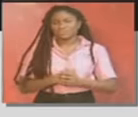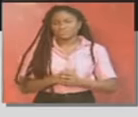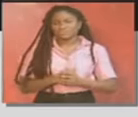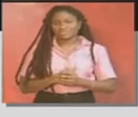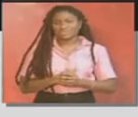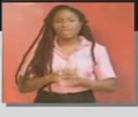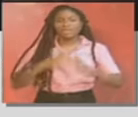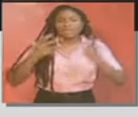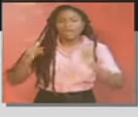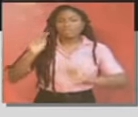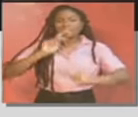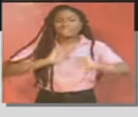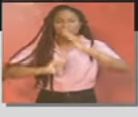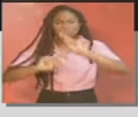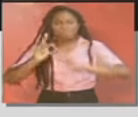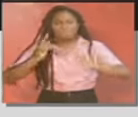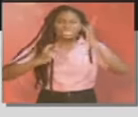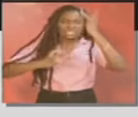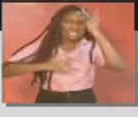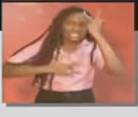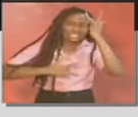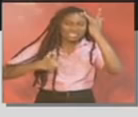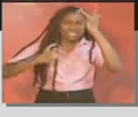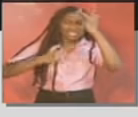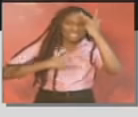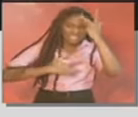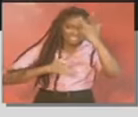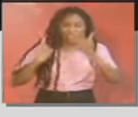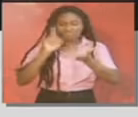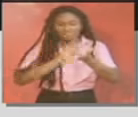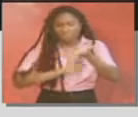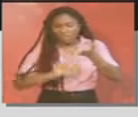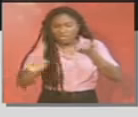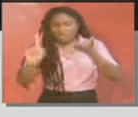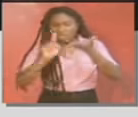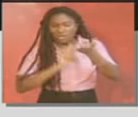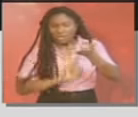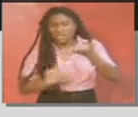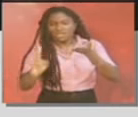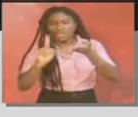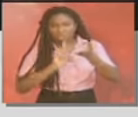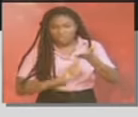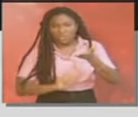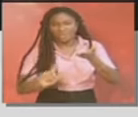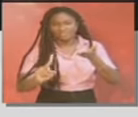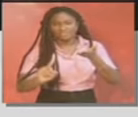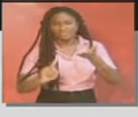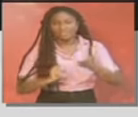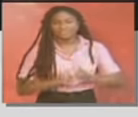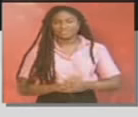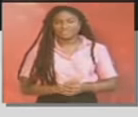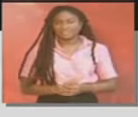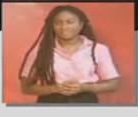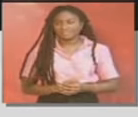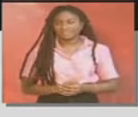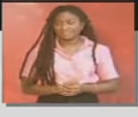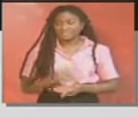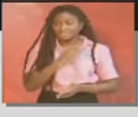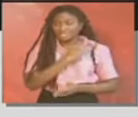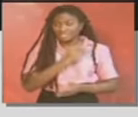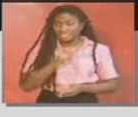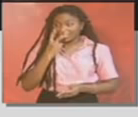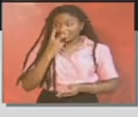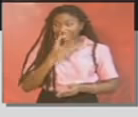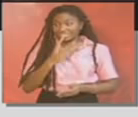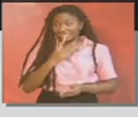rolling average of cases calculated over a rolling 7-day period. And what we can see with that line and with the